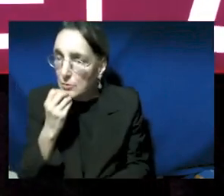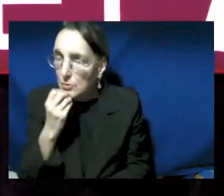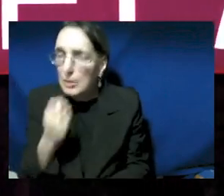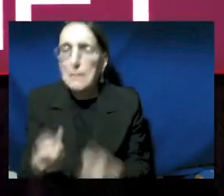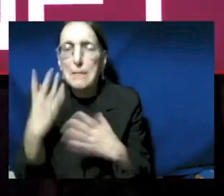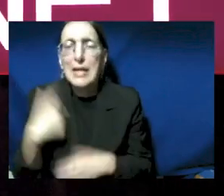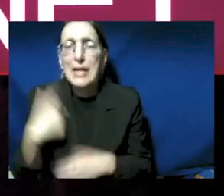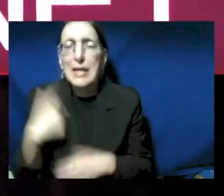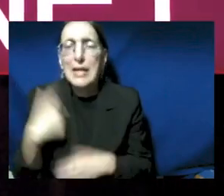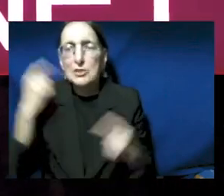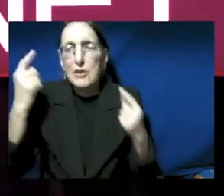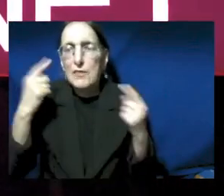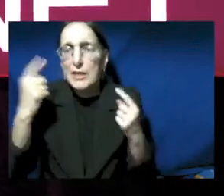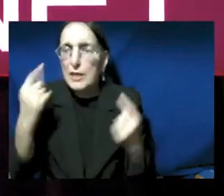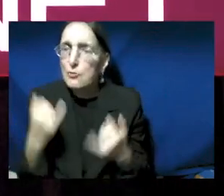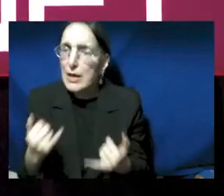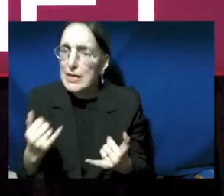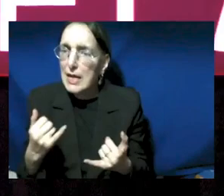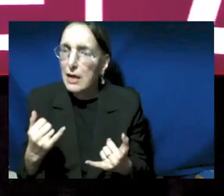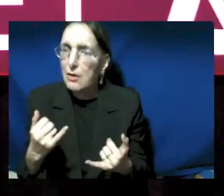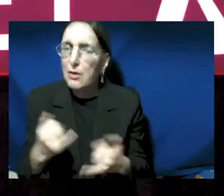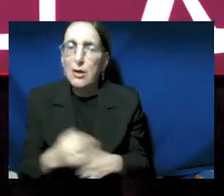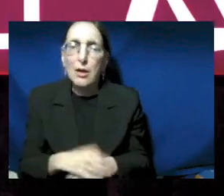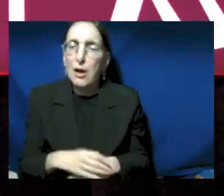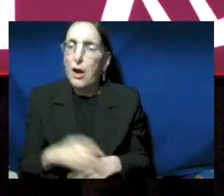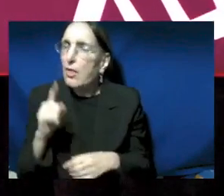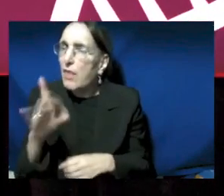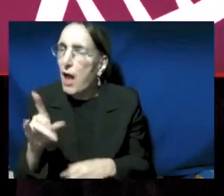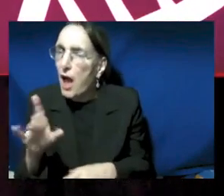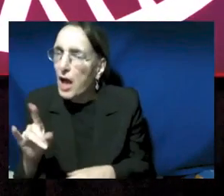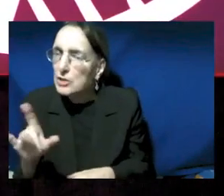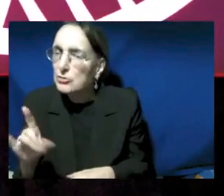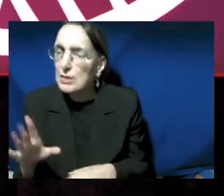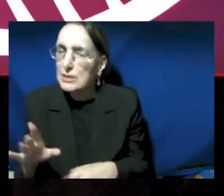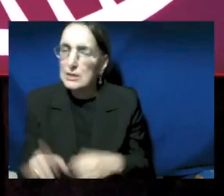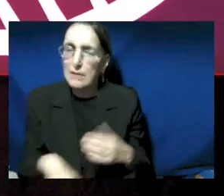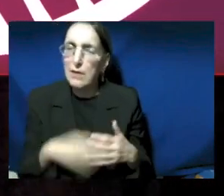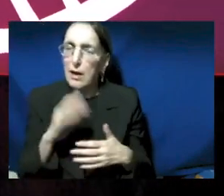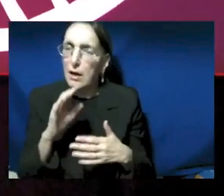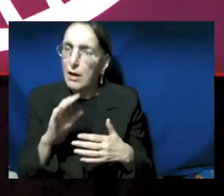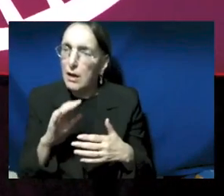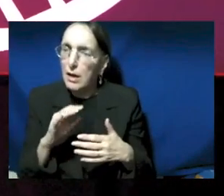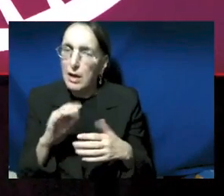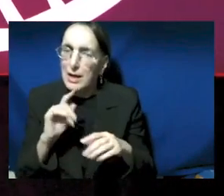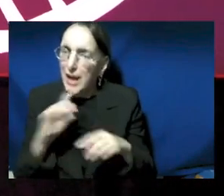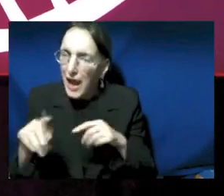now all the hundreds of options of food.